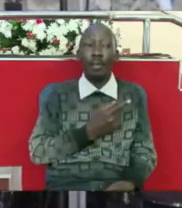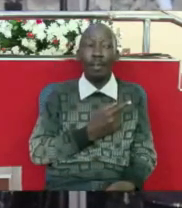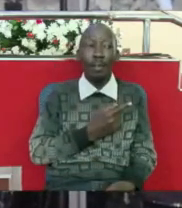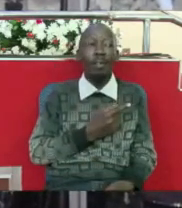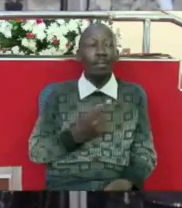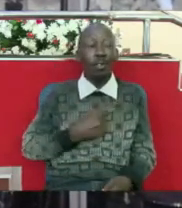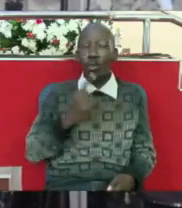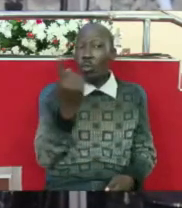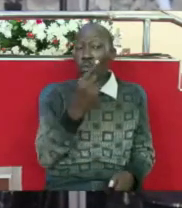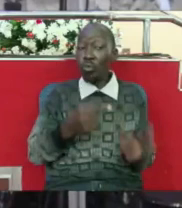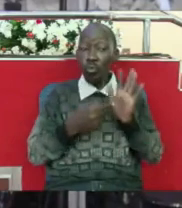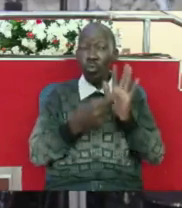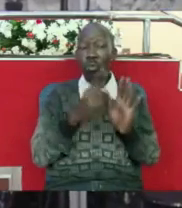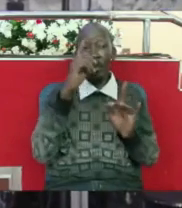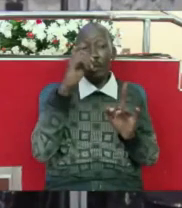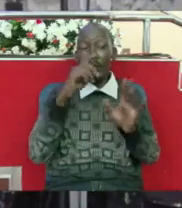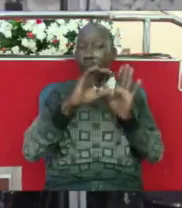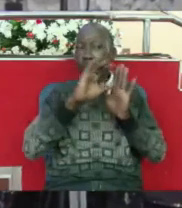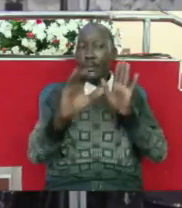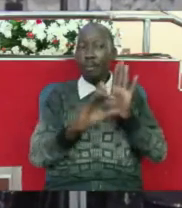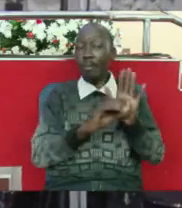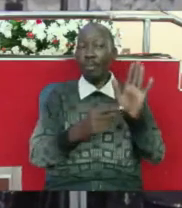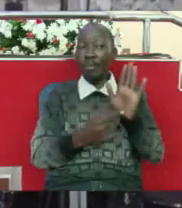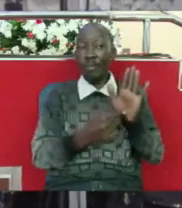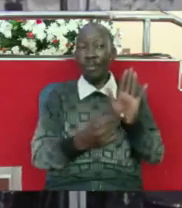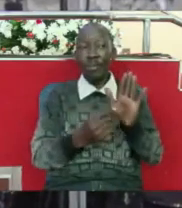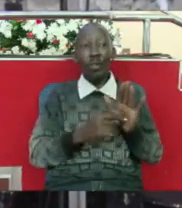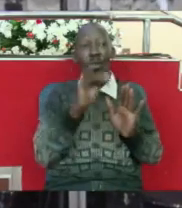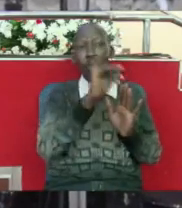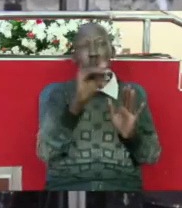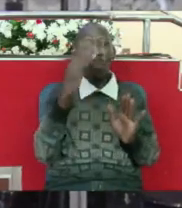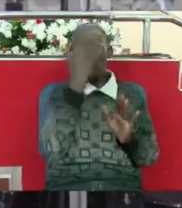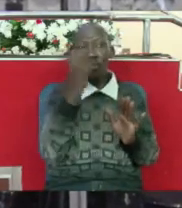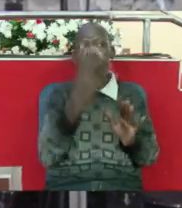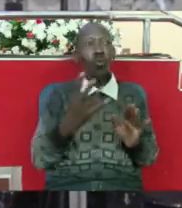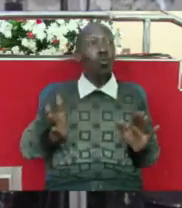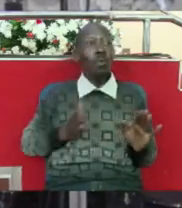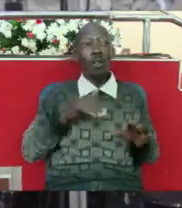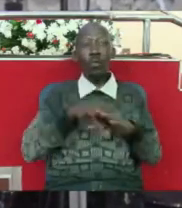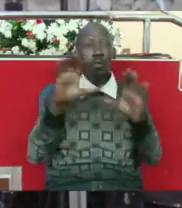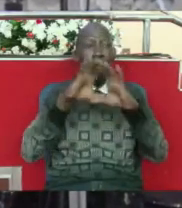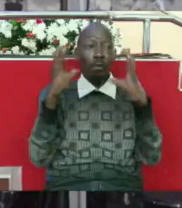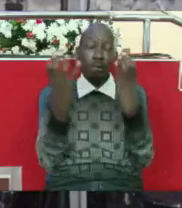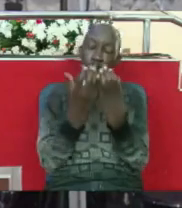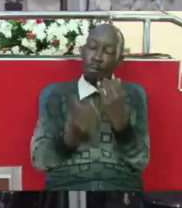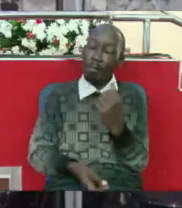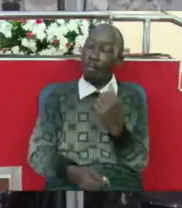picture. Sio picha tu. It is the picture of the most beautiful woman in the world.